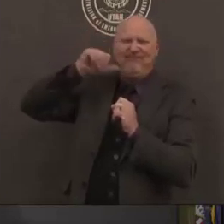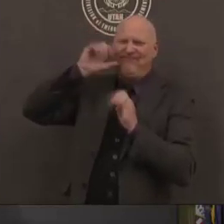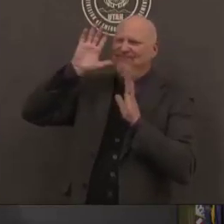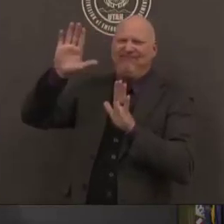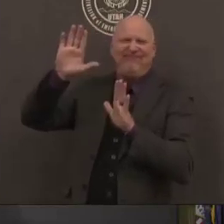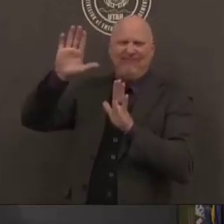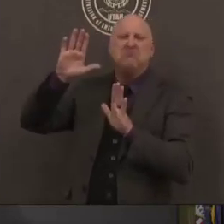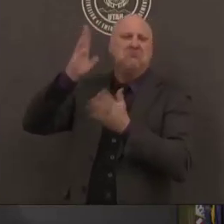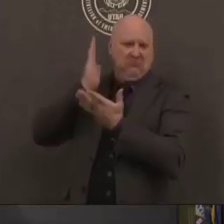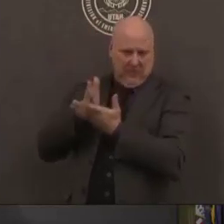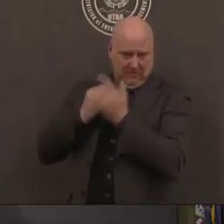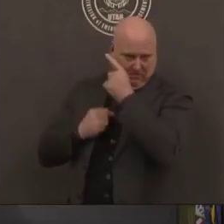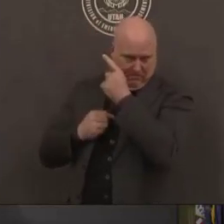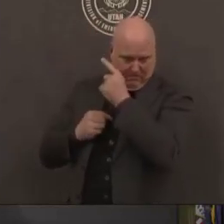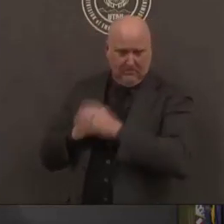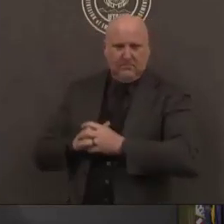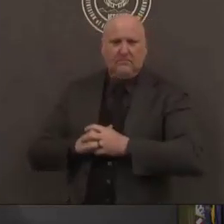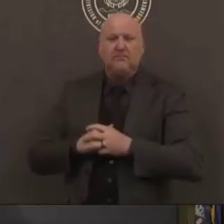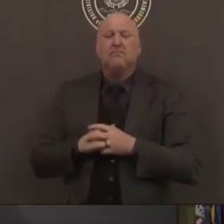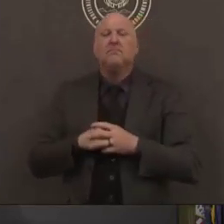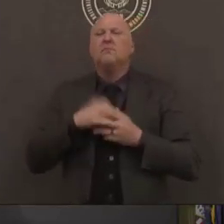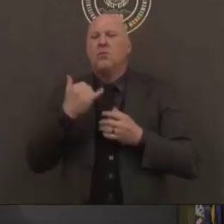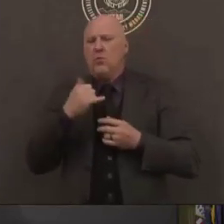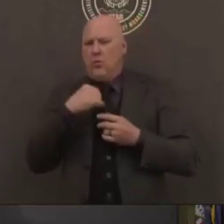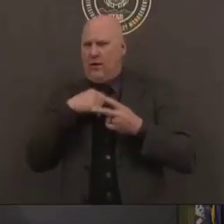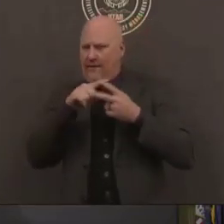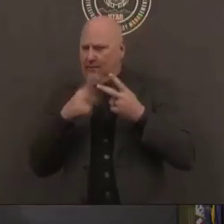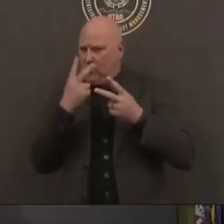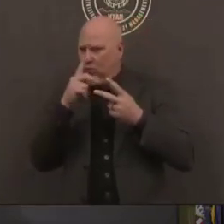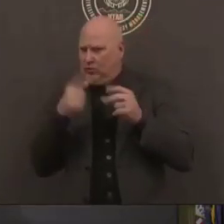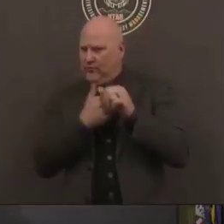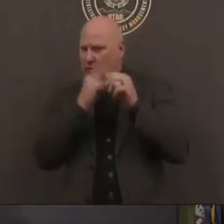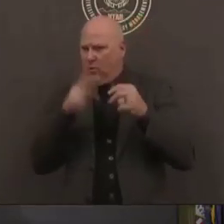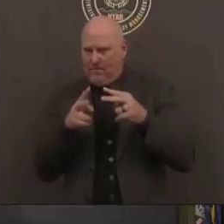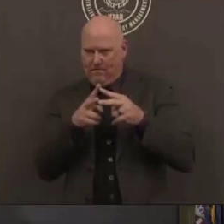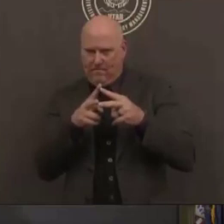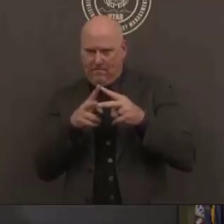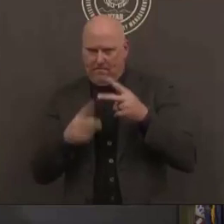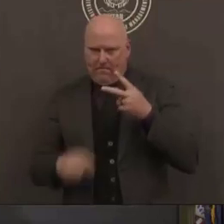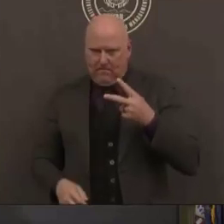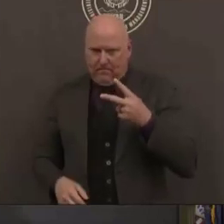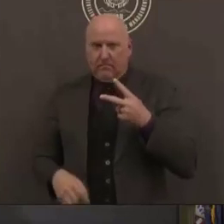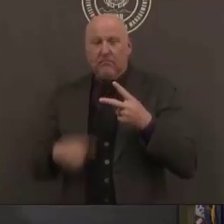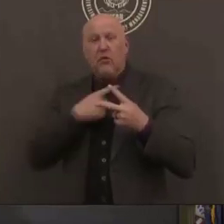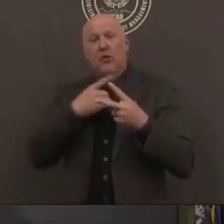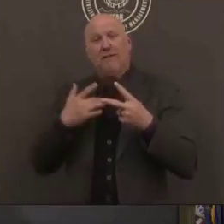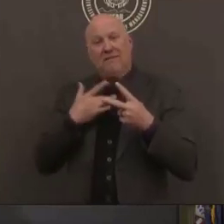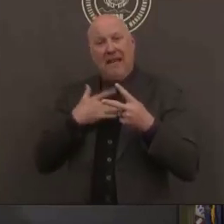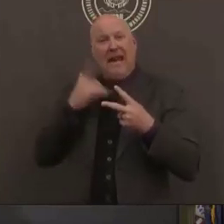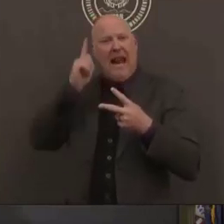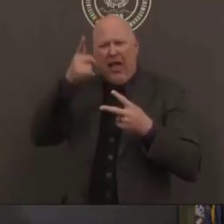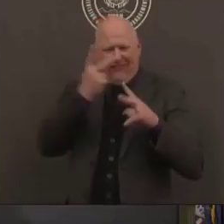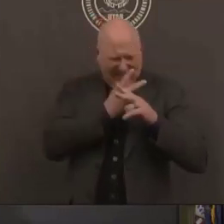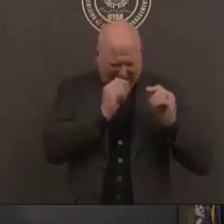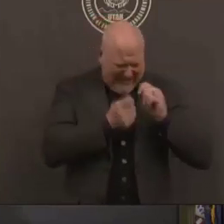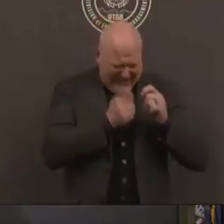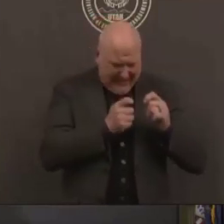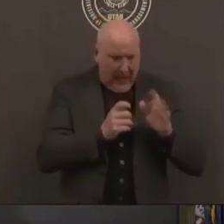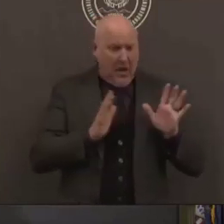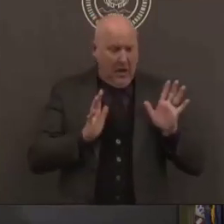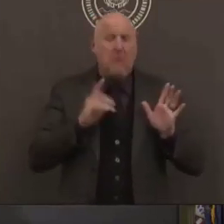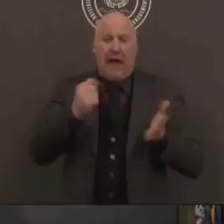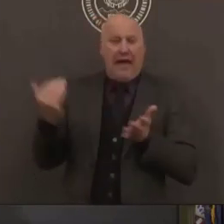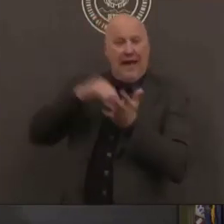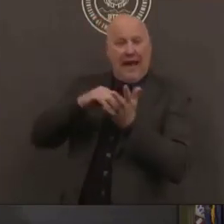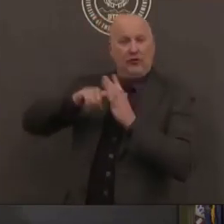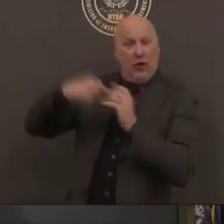questions. Firstly, do you anticipate working out the bugs and trying to work out a new system where